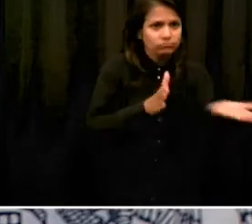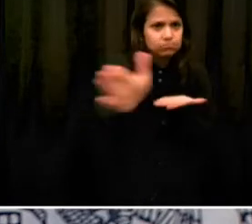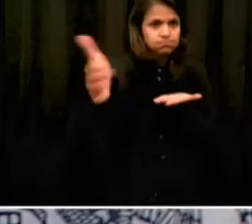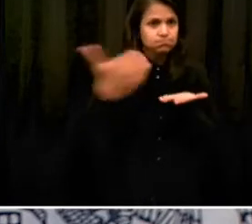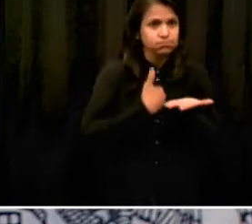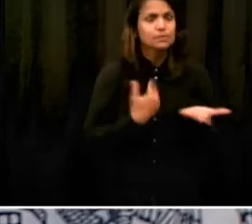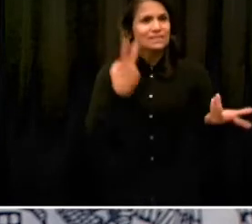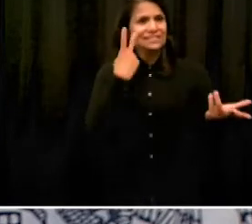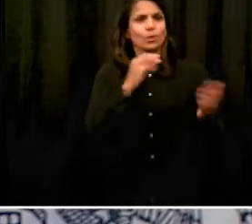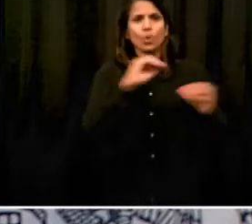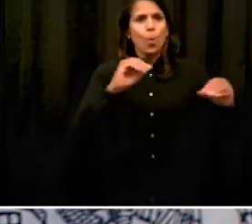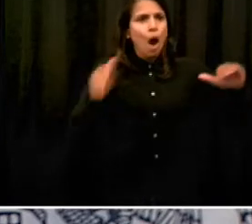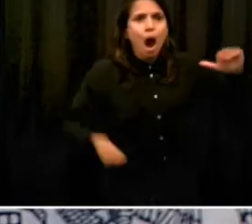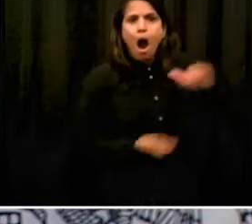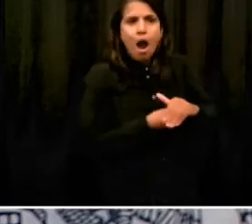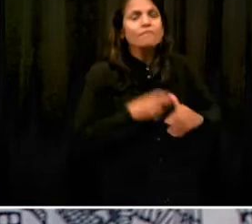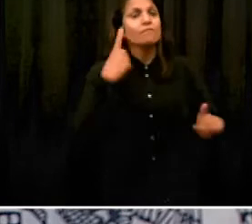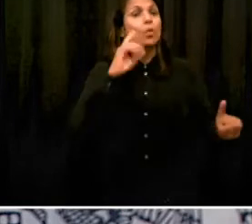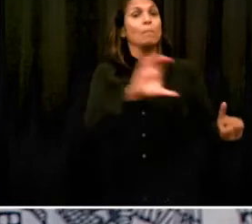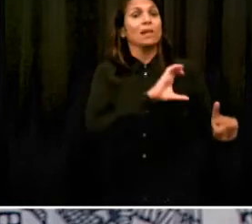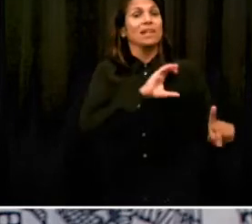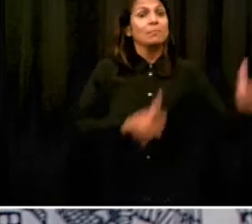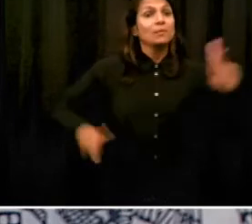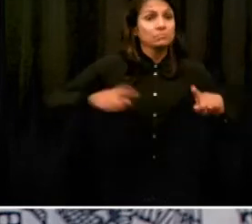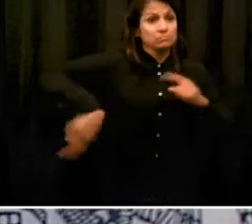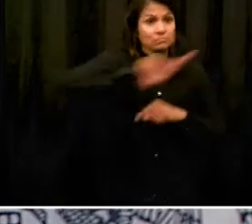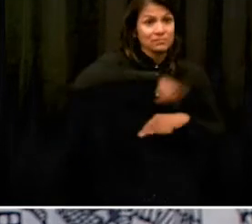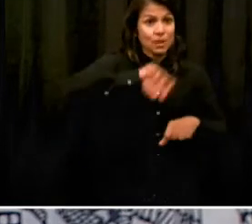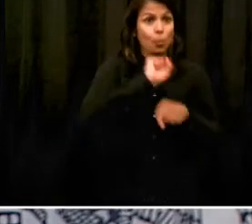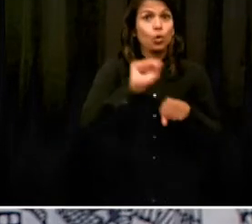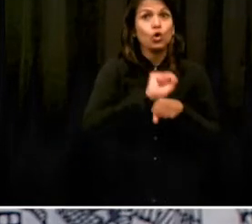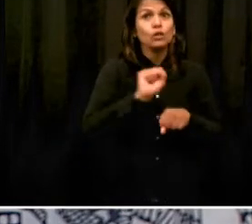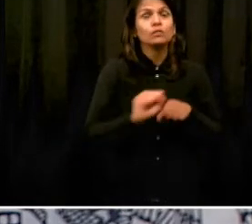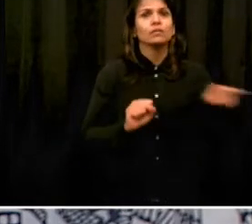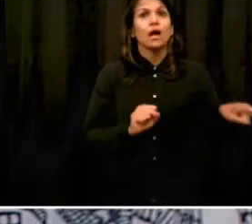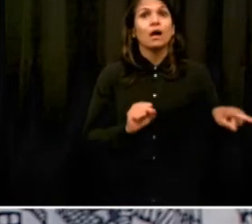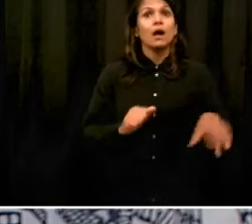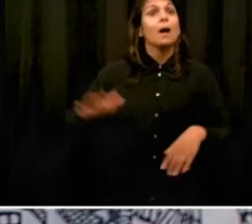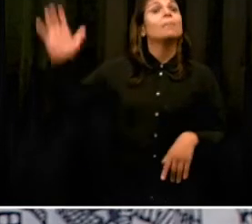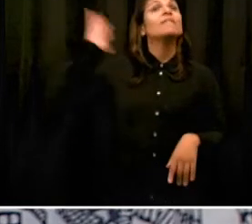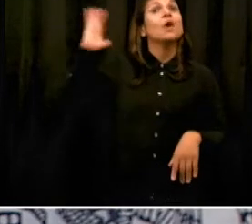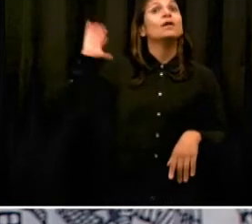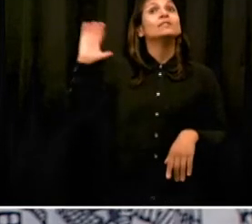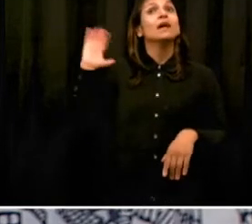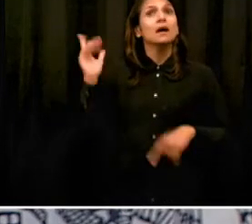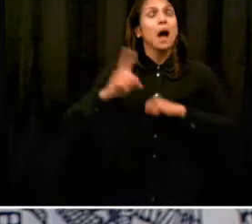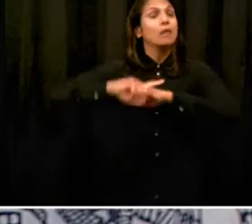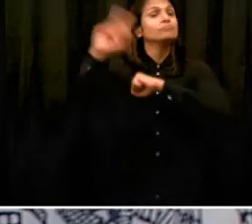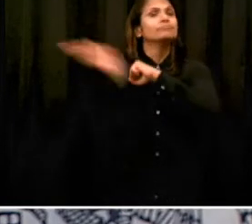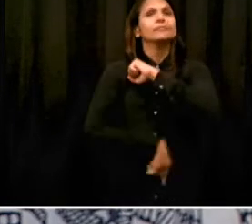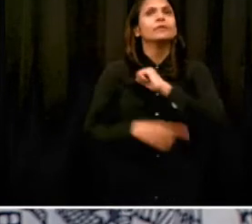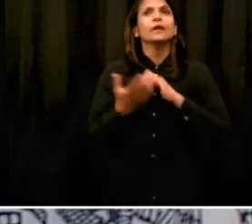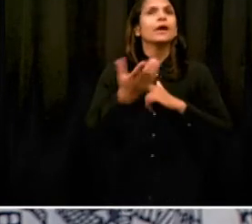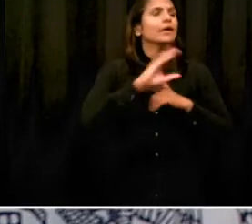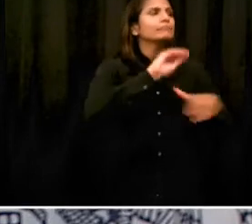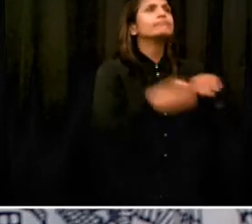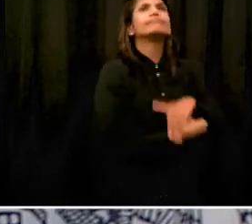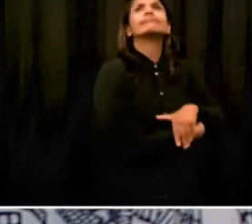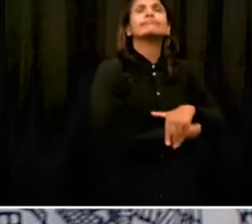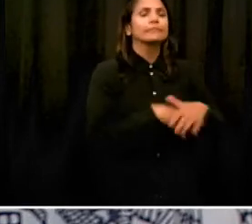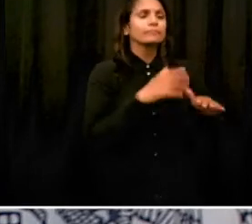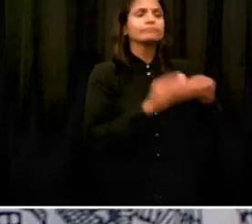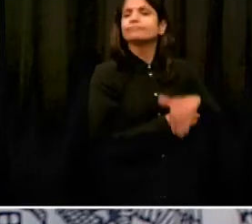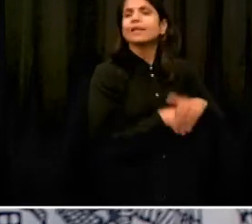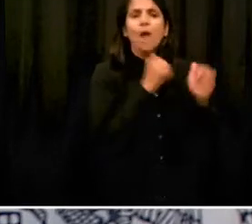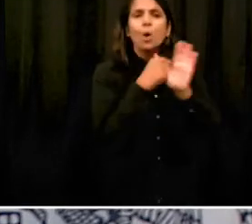the law that previously existed on the state level. That changed in June, and that was an important step forward to